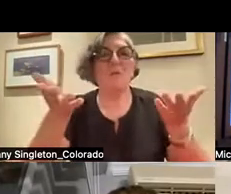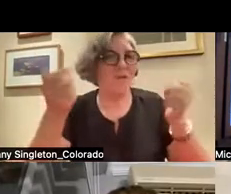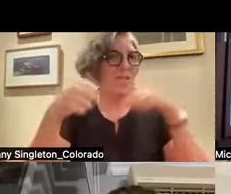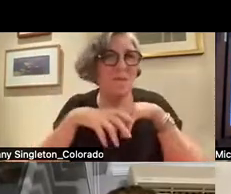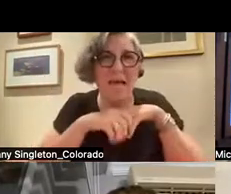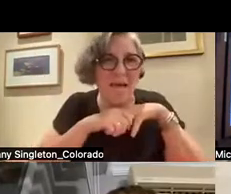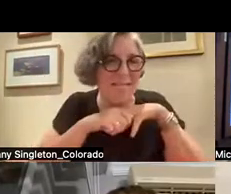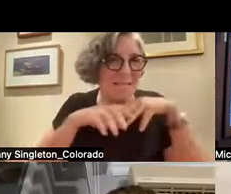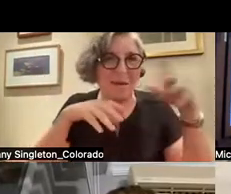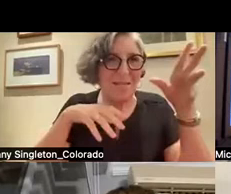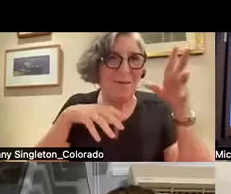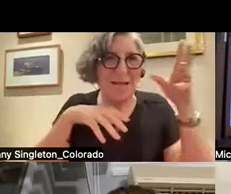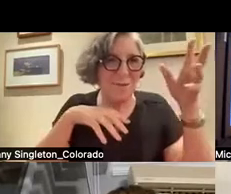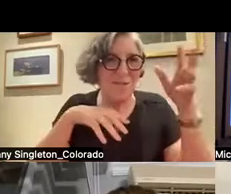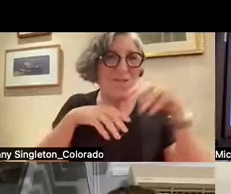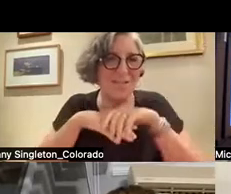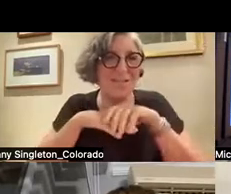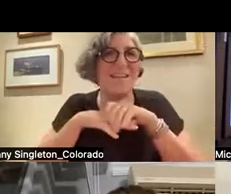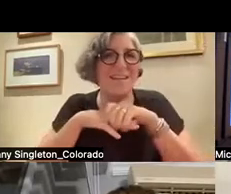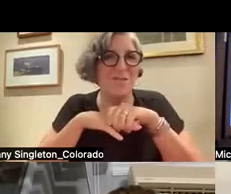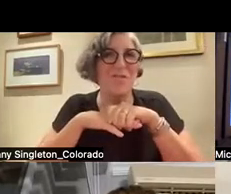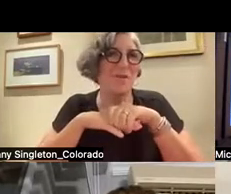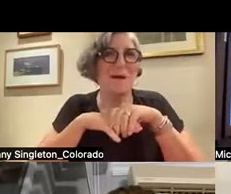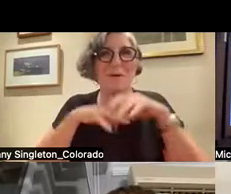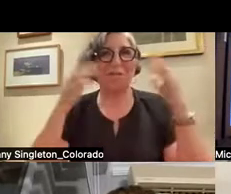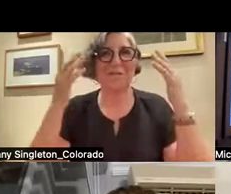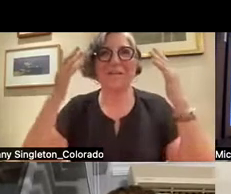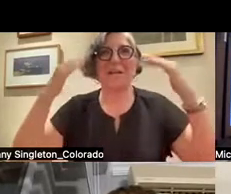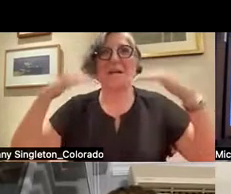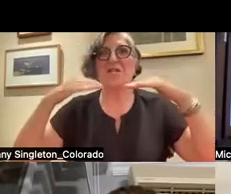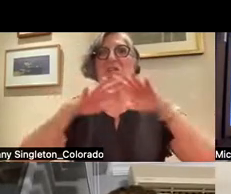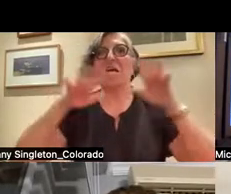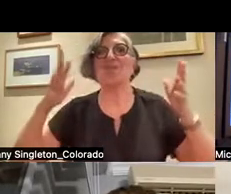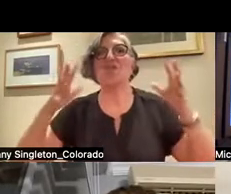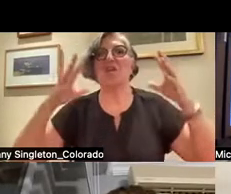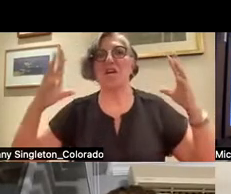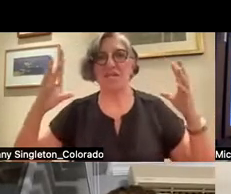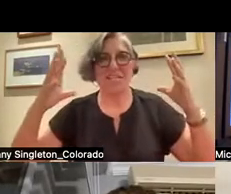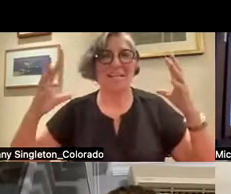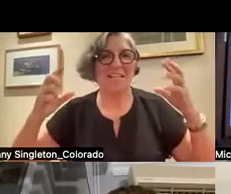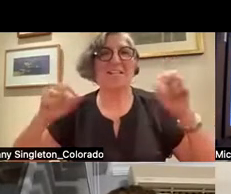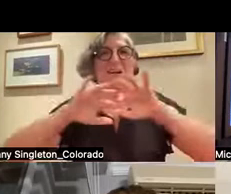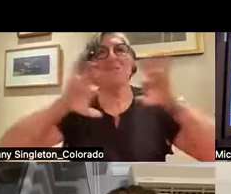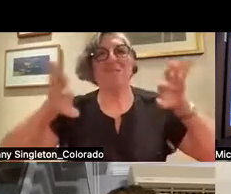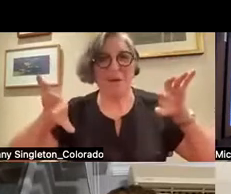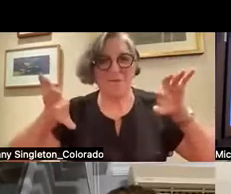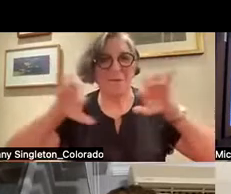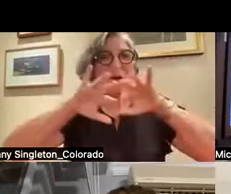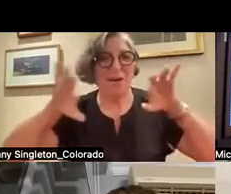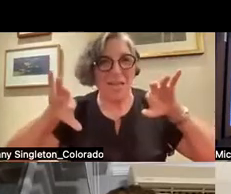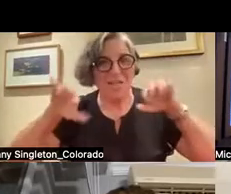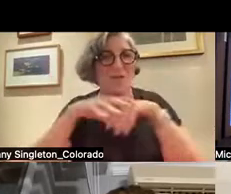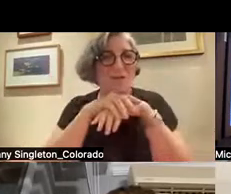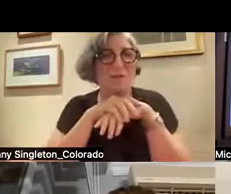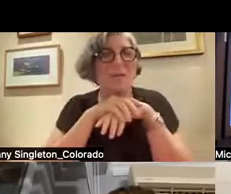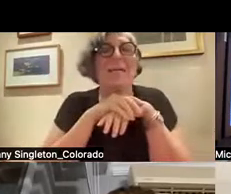of the questions that we ask in the bilingual acquisition literature about whether there's a underlying shared lexicon, or are they always